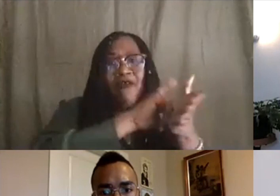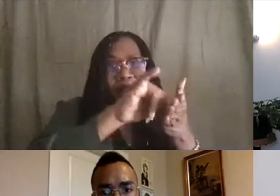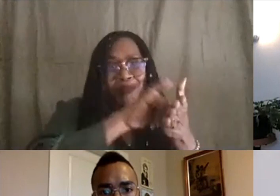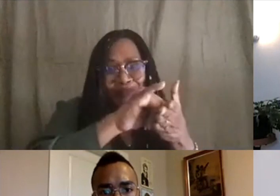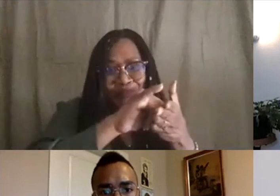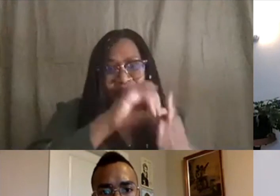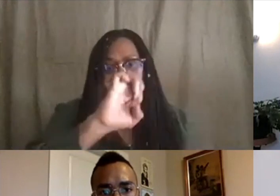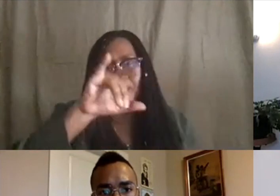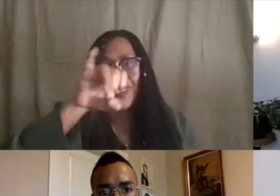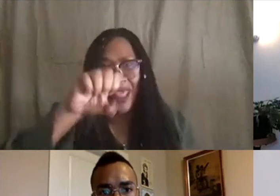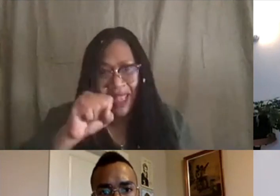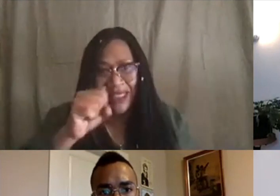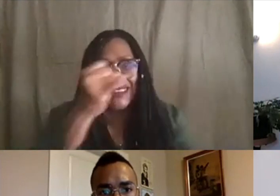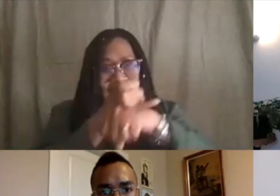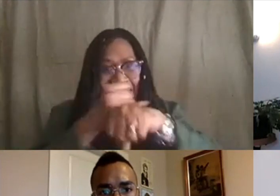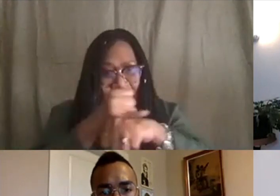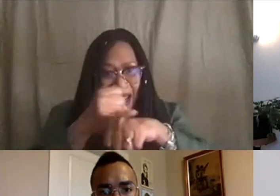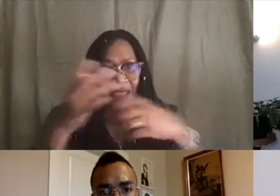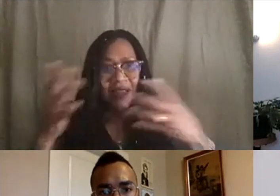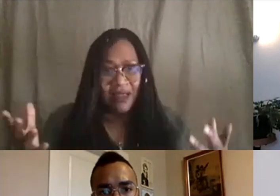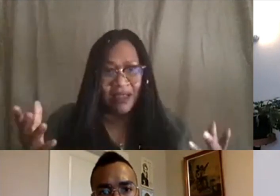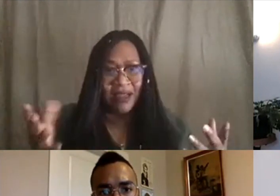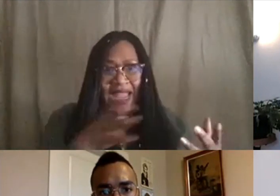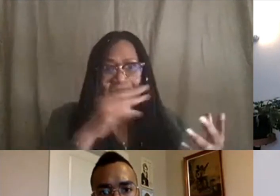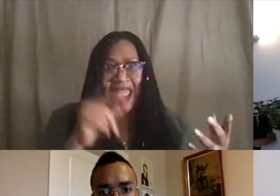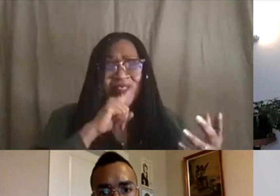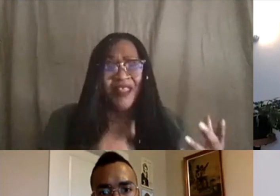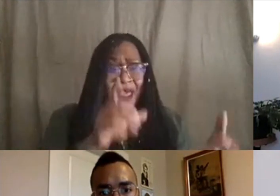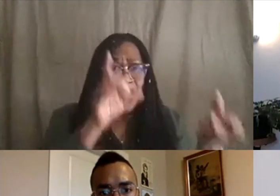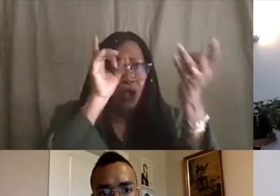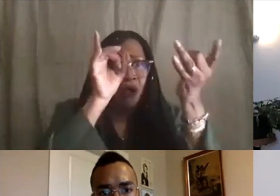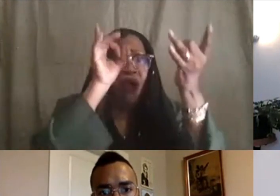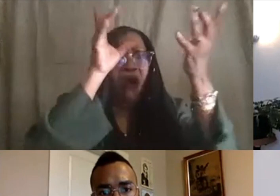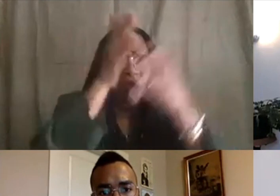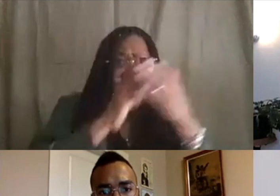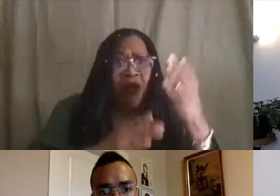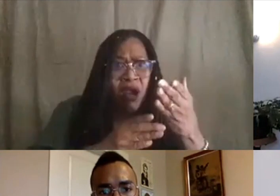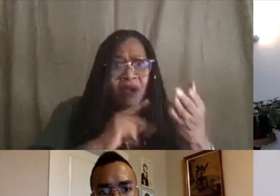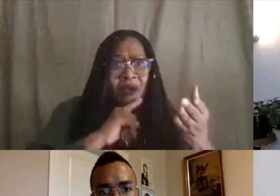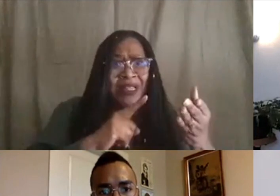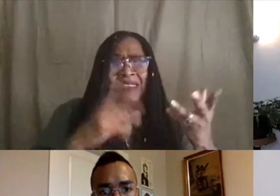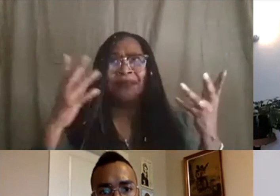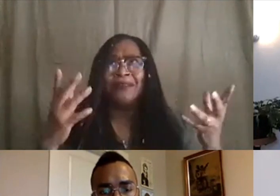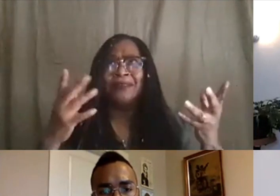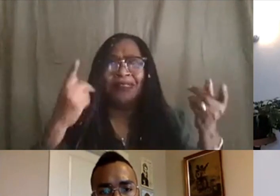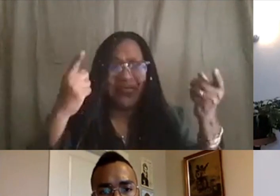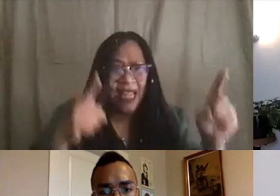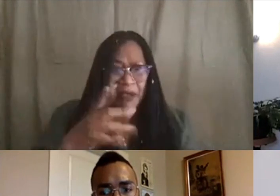provisionally white, and the crises in whiteness are often,